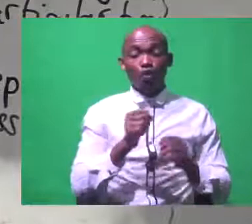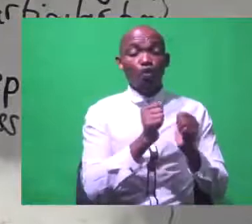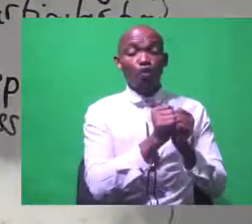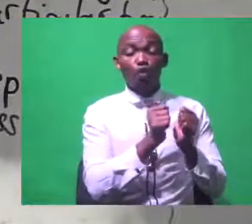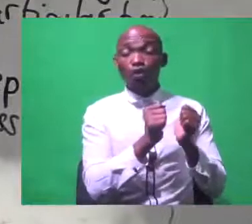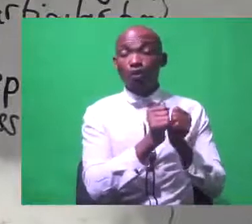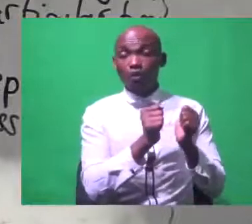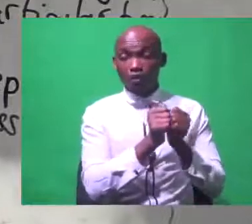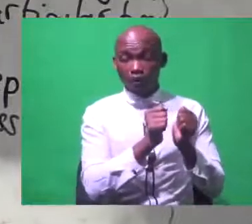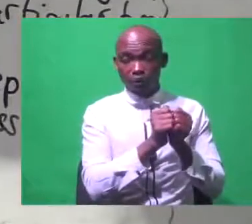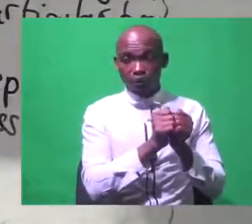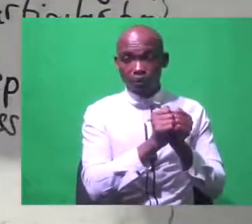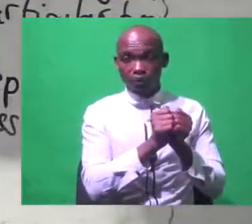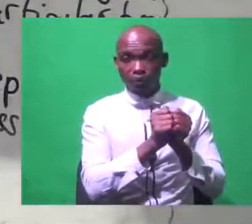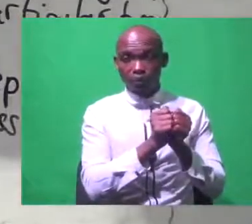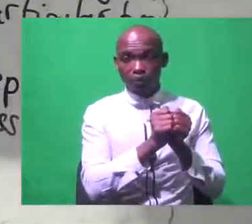goods